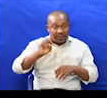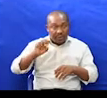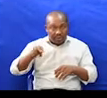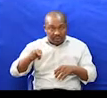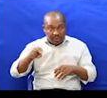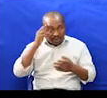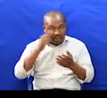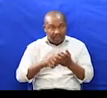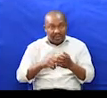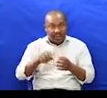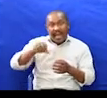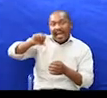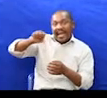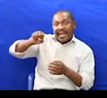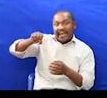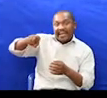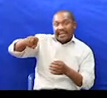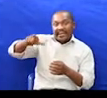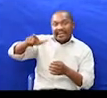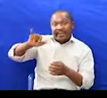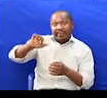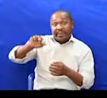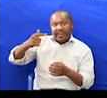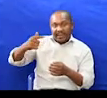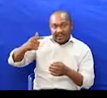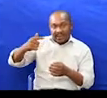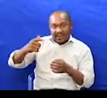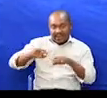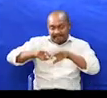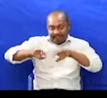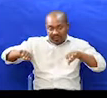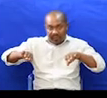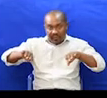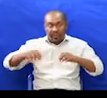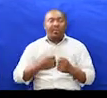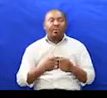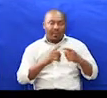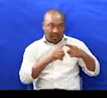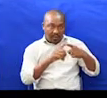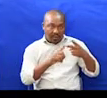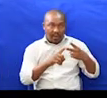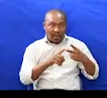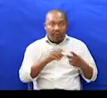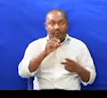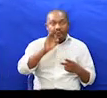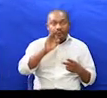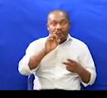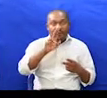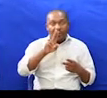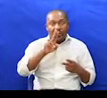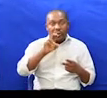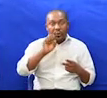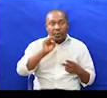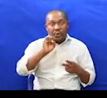up. That is a fission. And we can say fusion. Fusion means fuse together. To